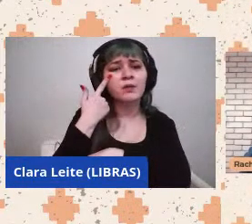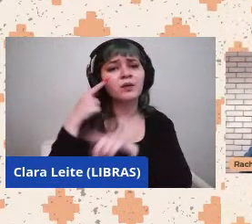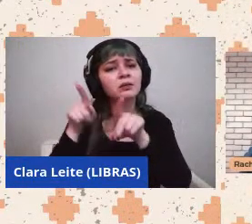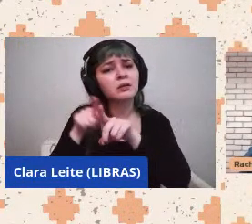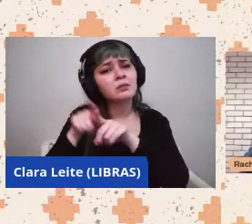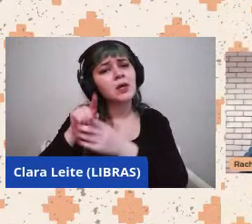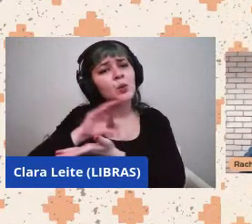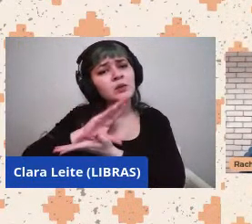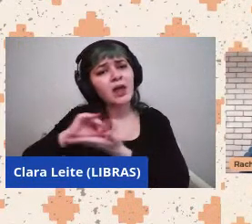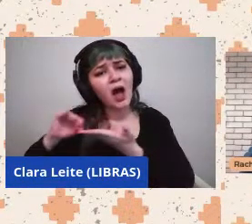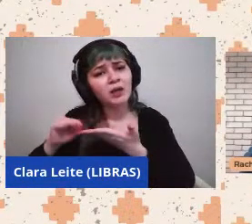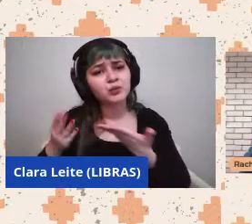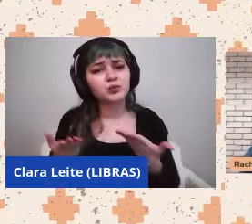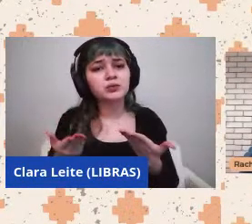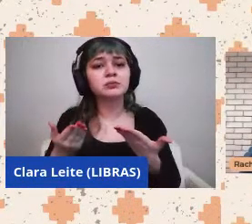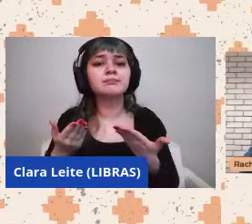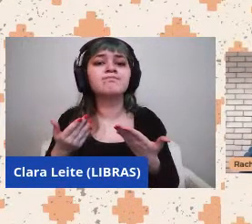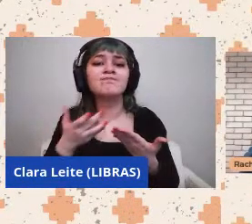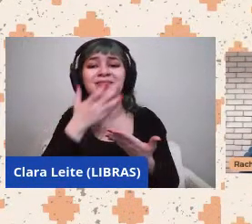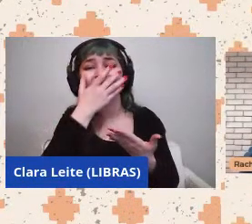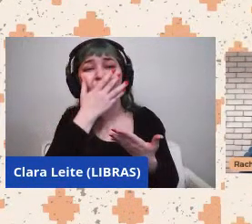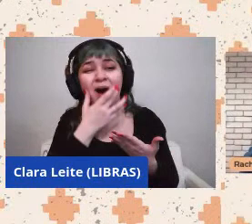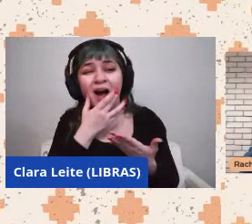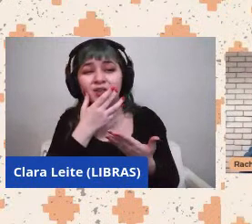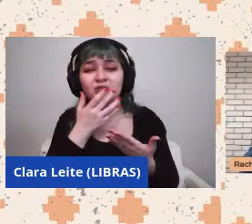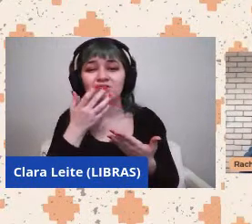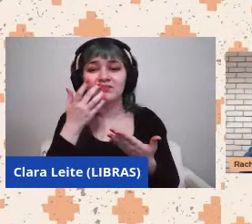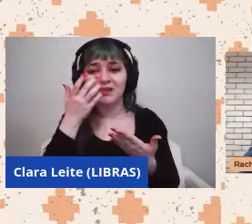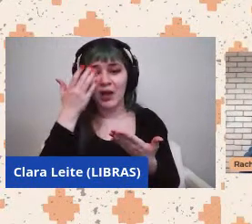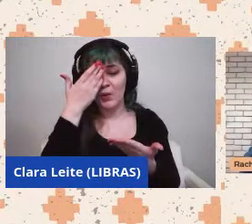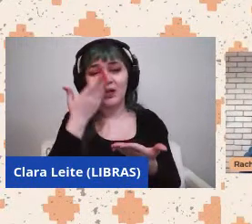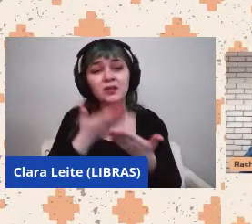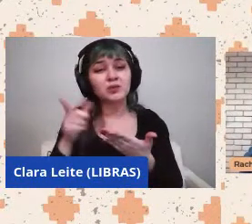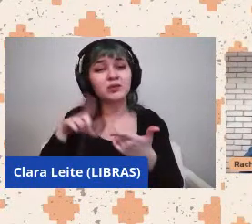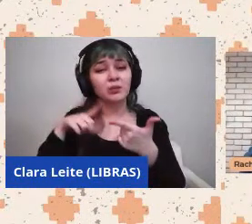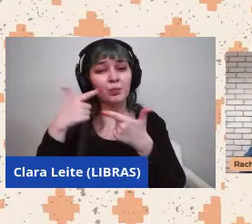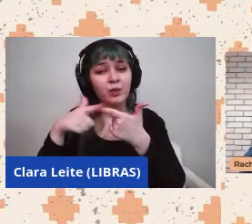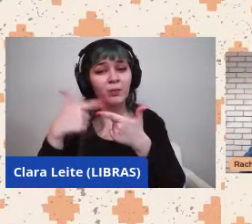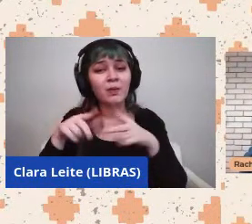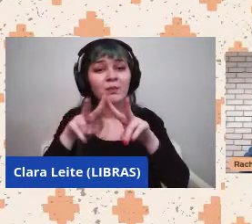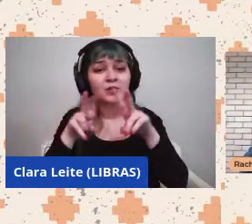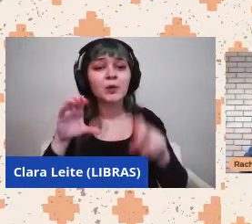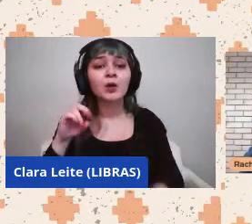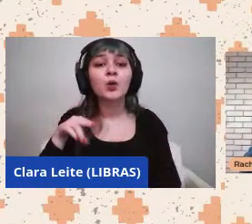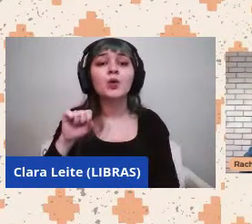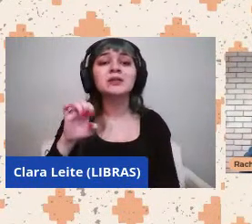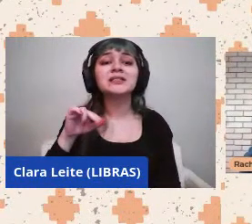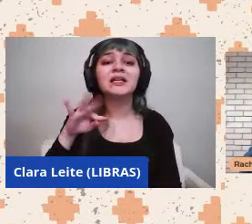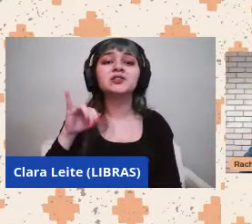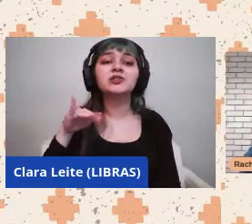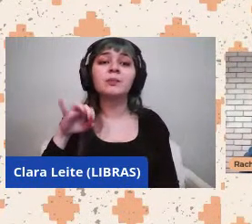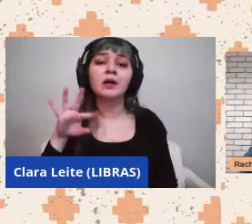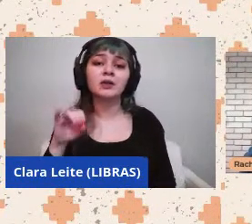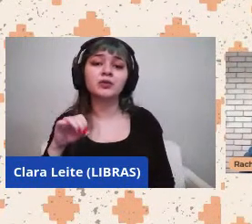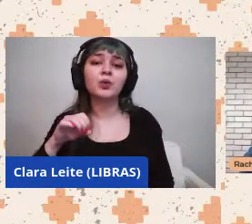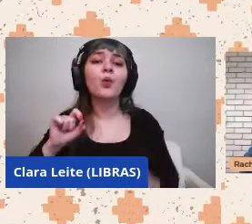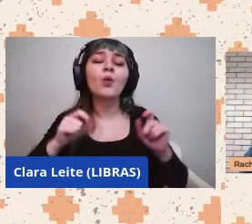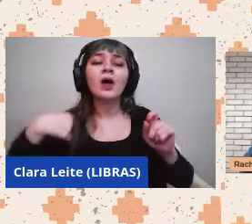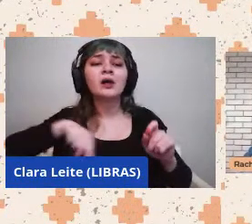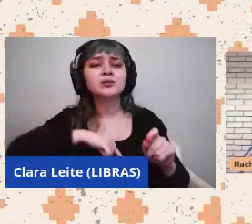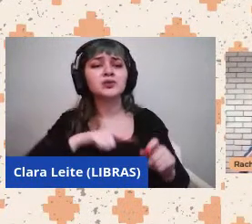data. And I think that does raise issues about kind of informed consent and, the extent to which we are able to